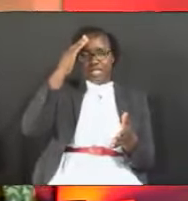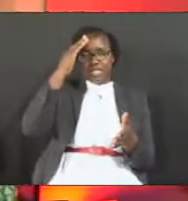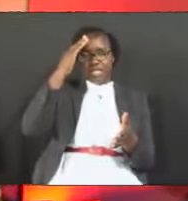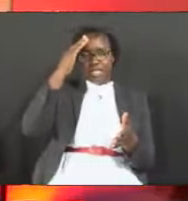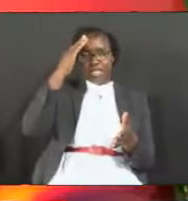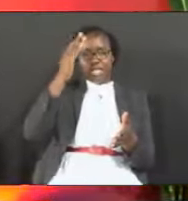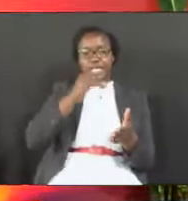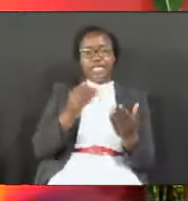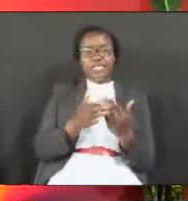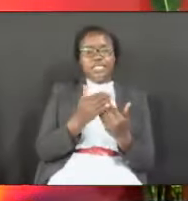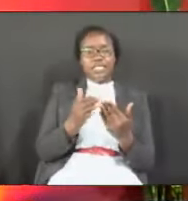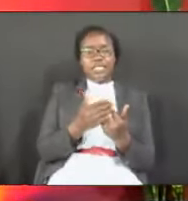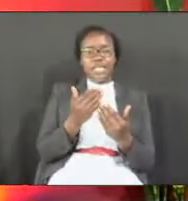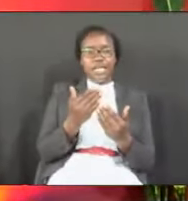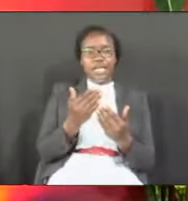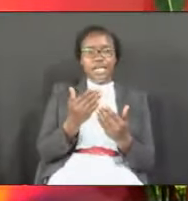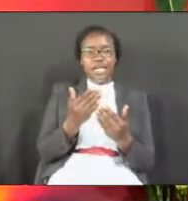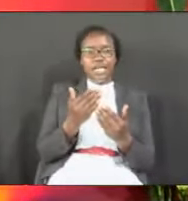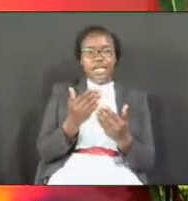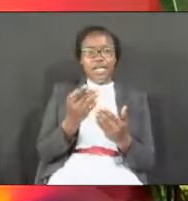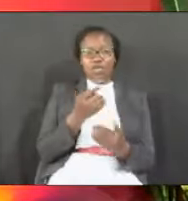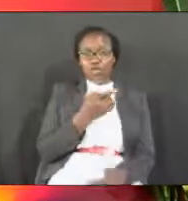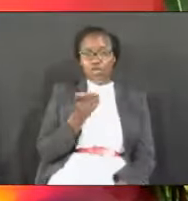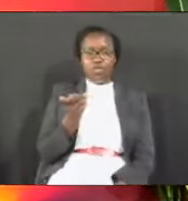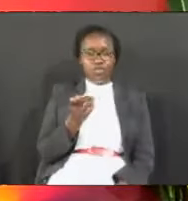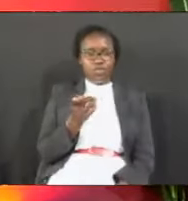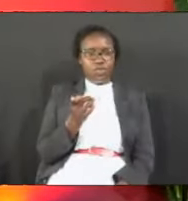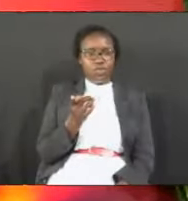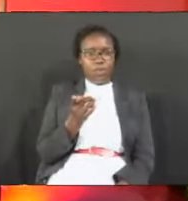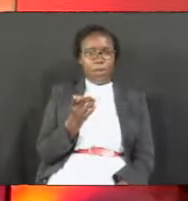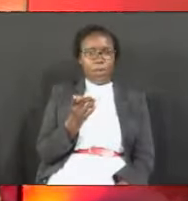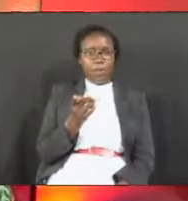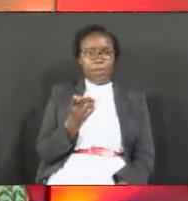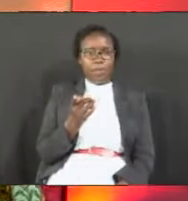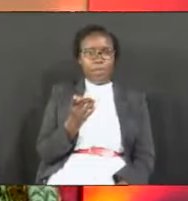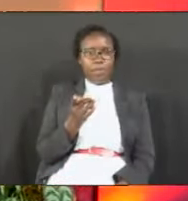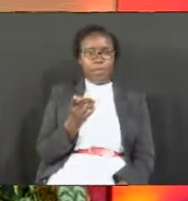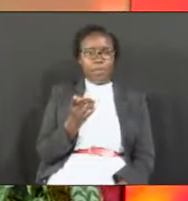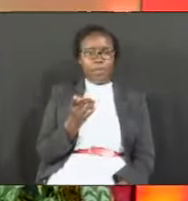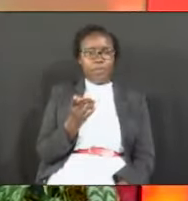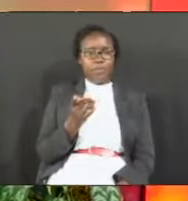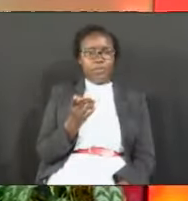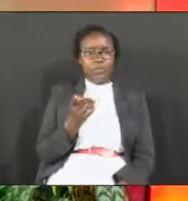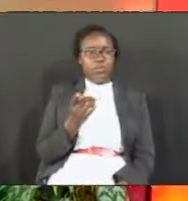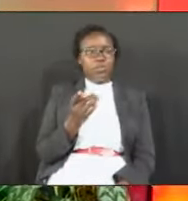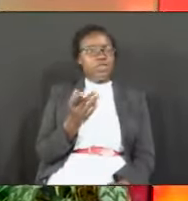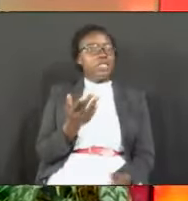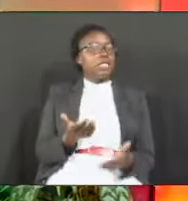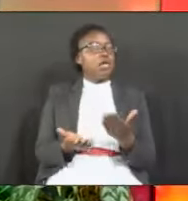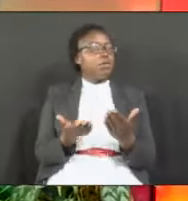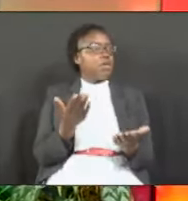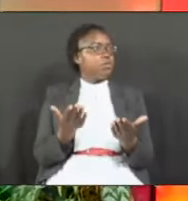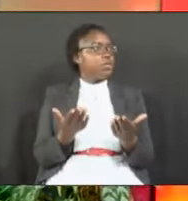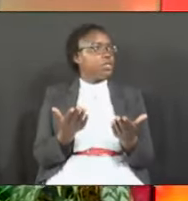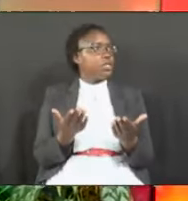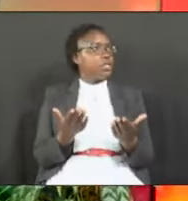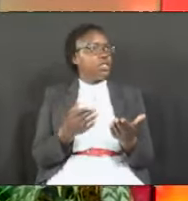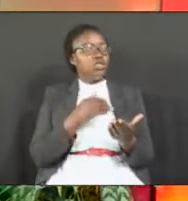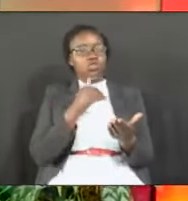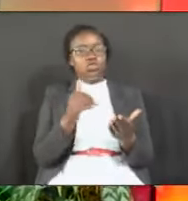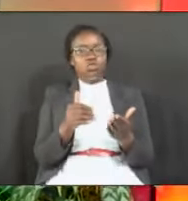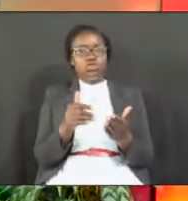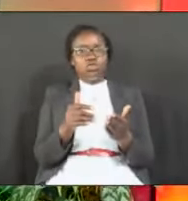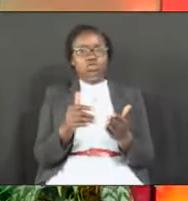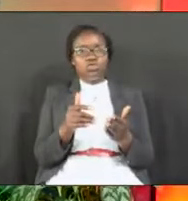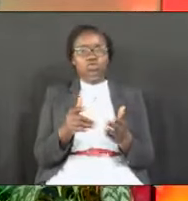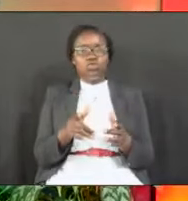and He takes care of you. Maybe what you need is the opening